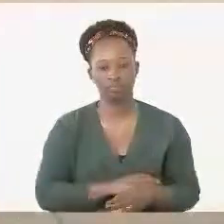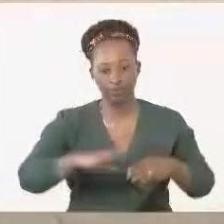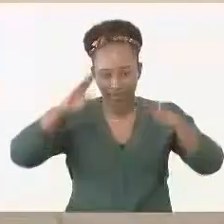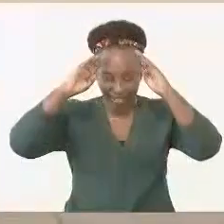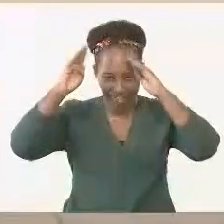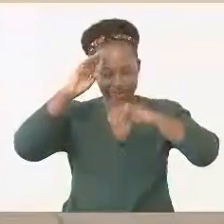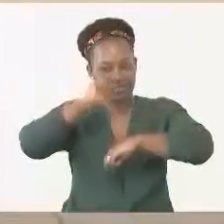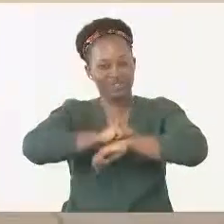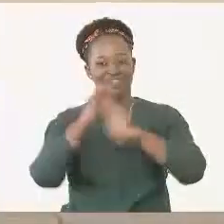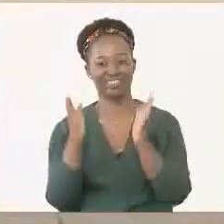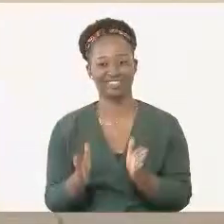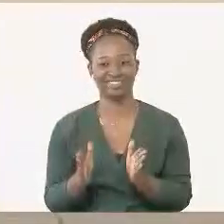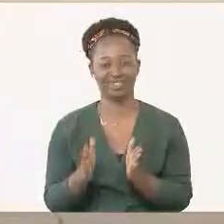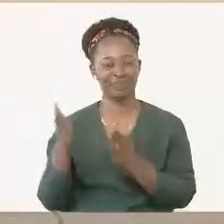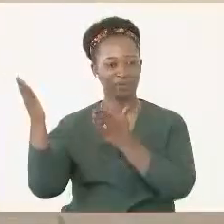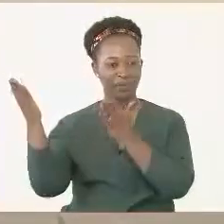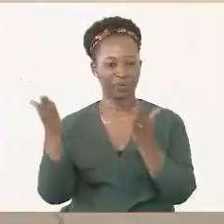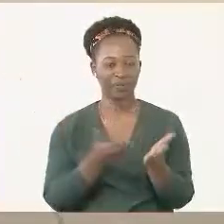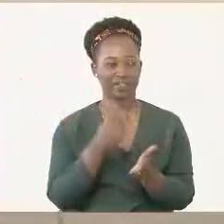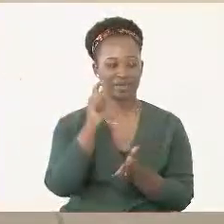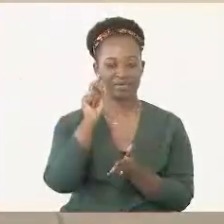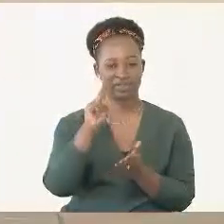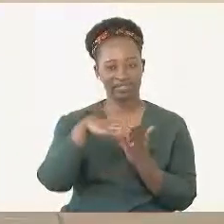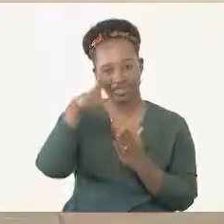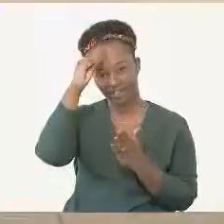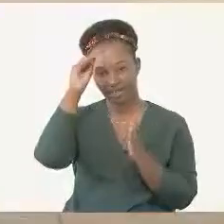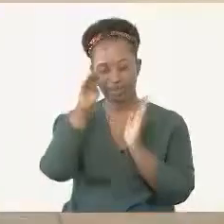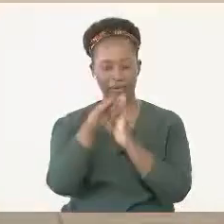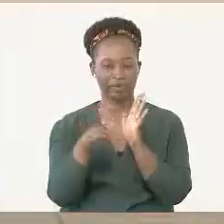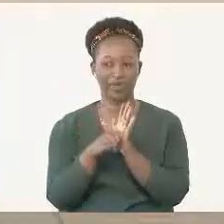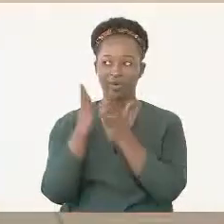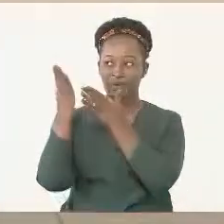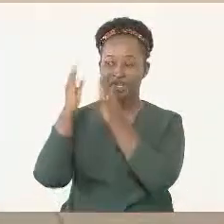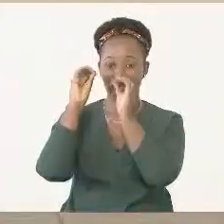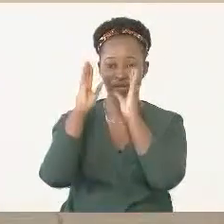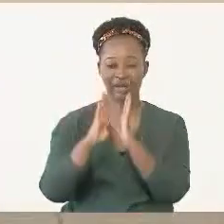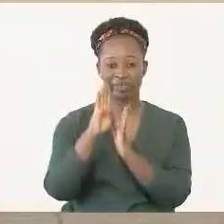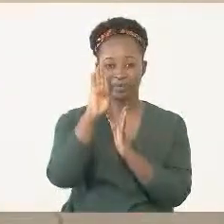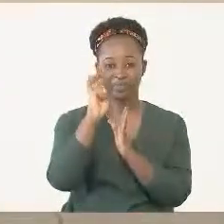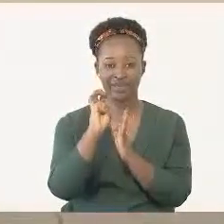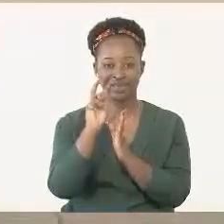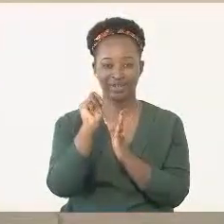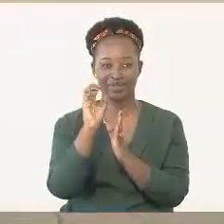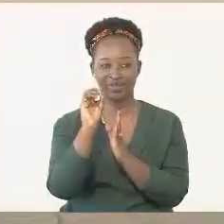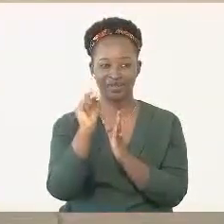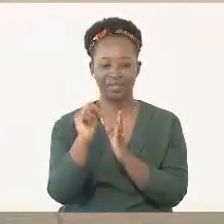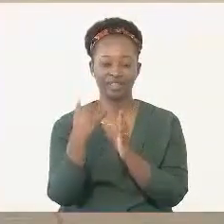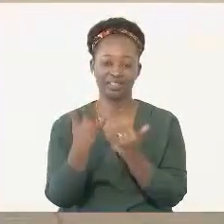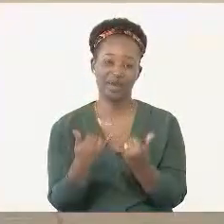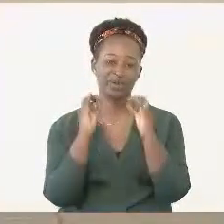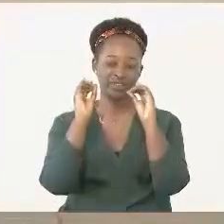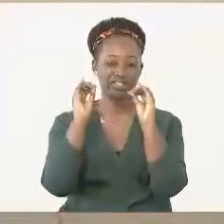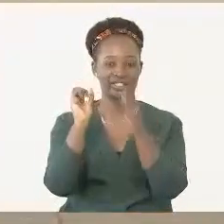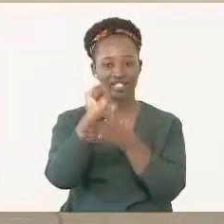Hello students, welcome to TV learning program. My name is Benon. I will be taking Senior 1